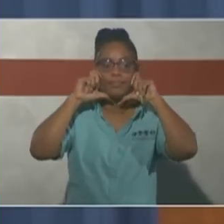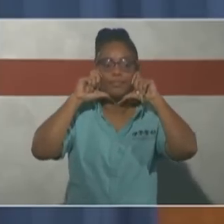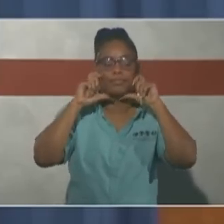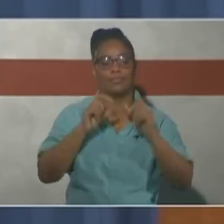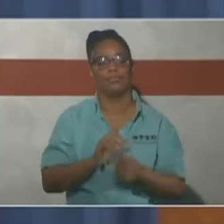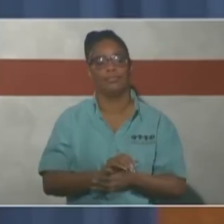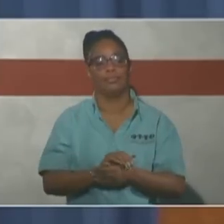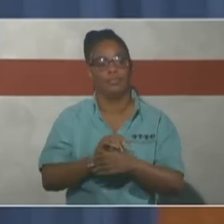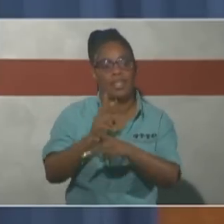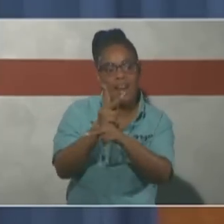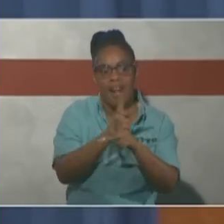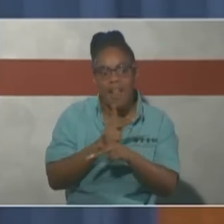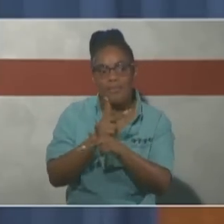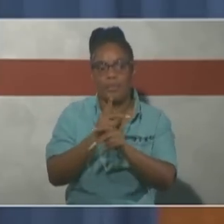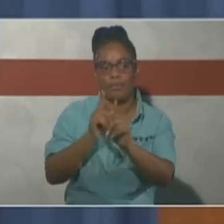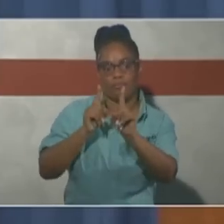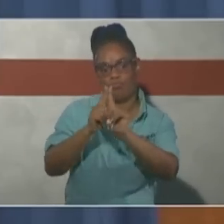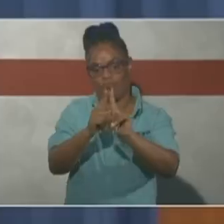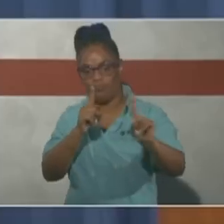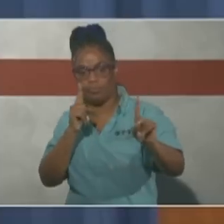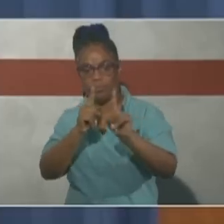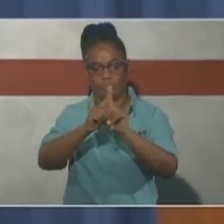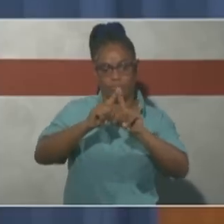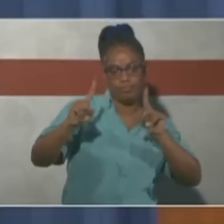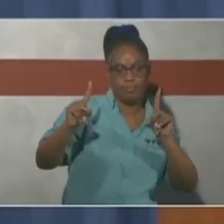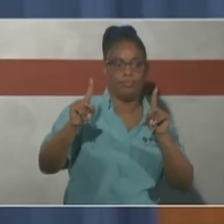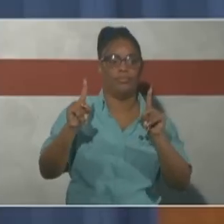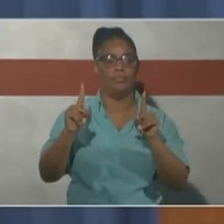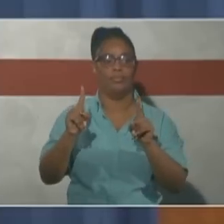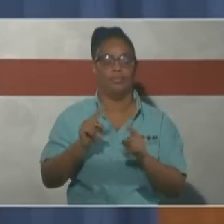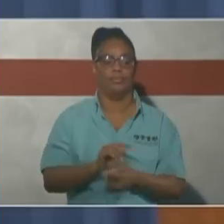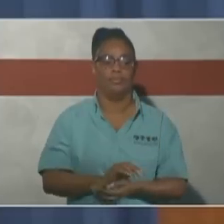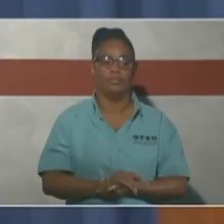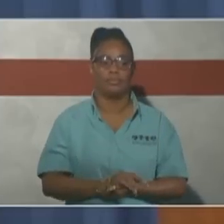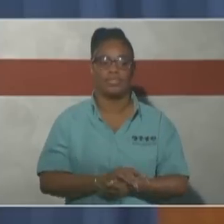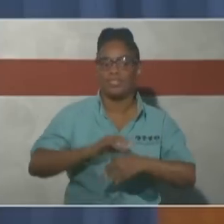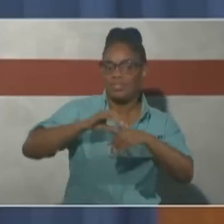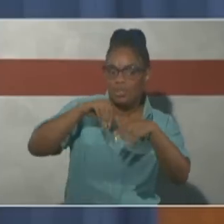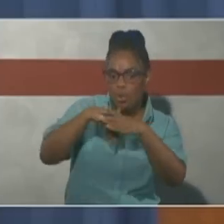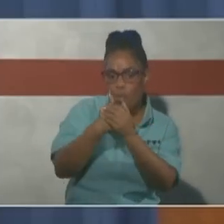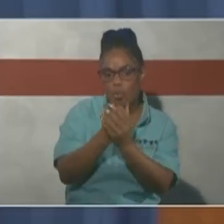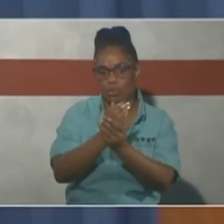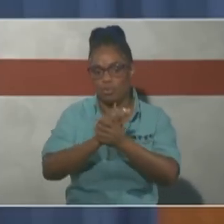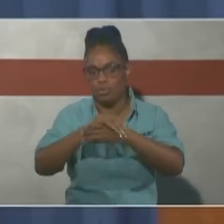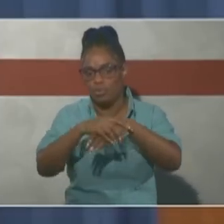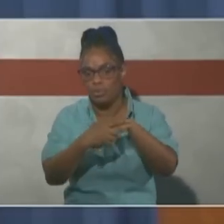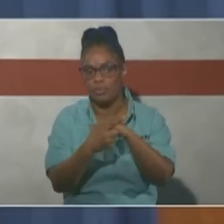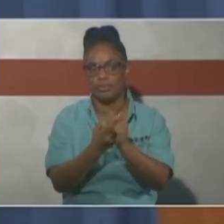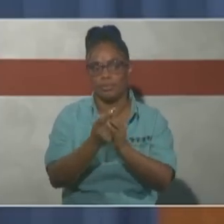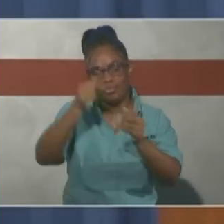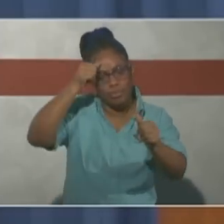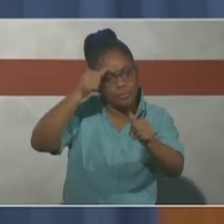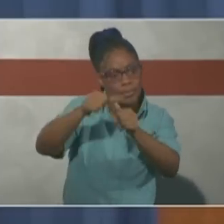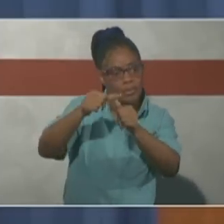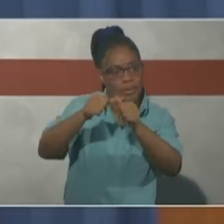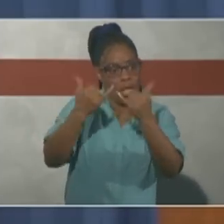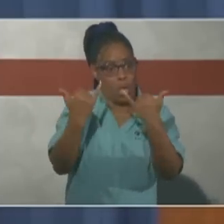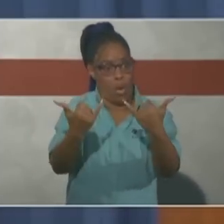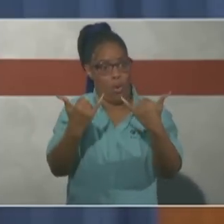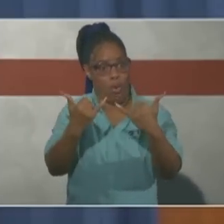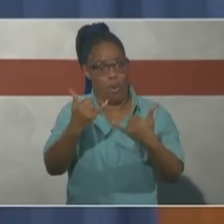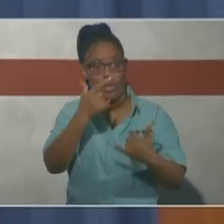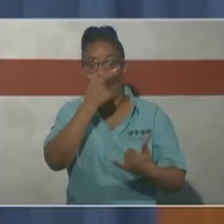Let us then also not forget to wear our masks when we can, watch